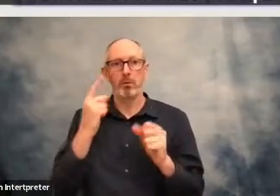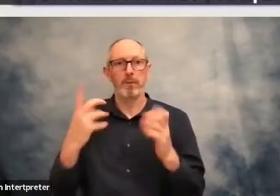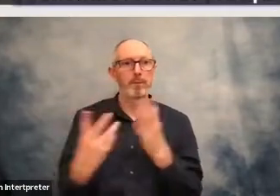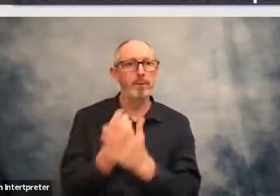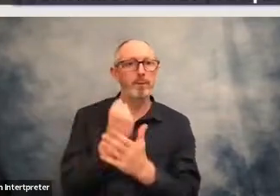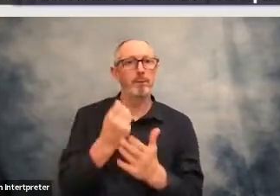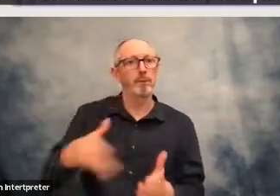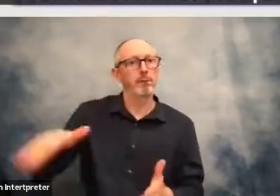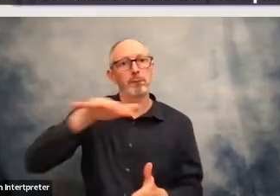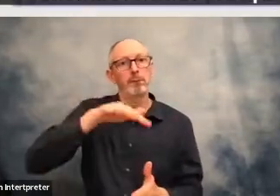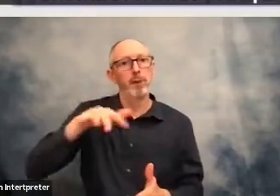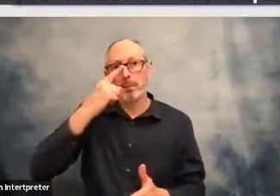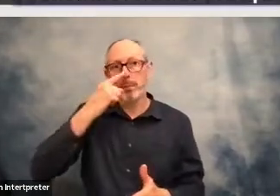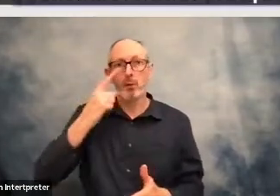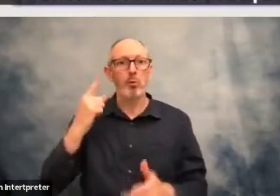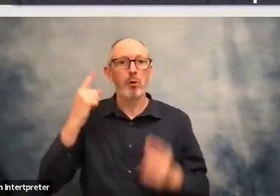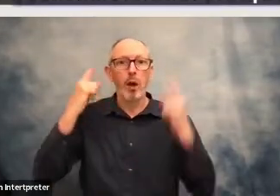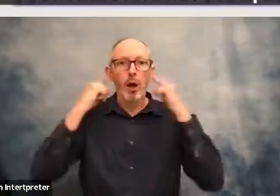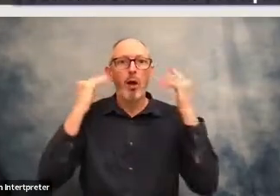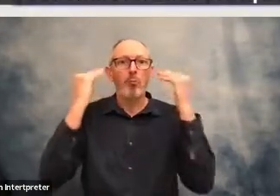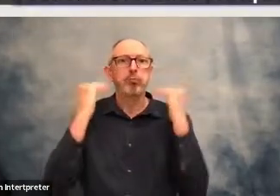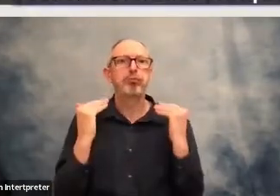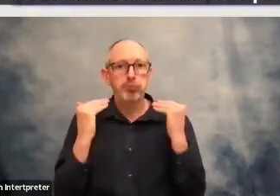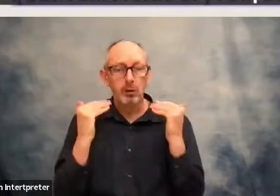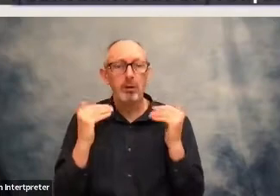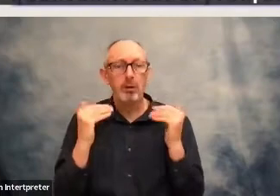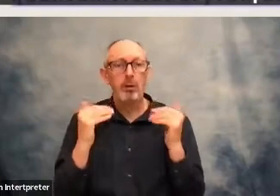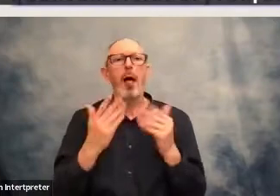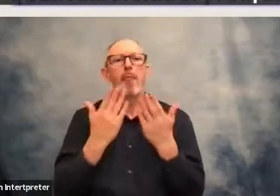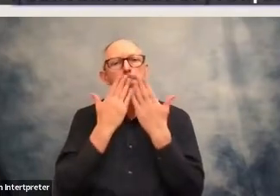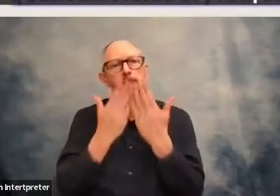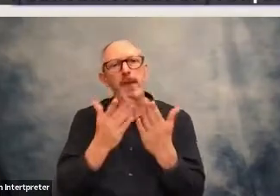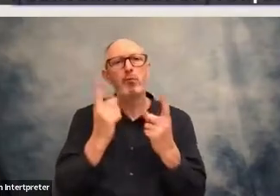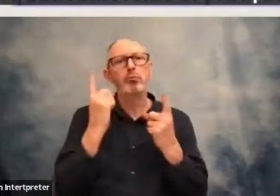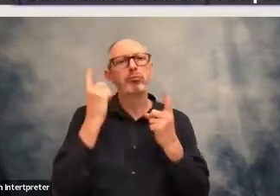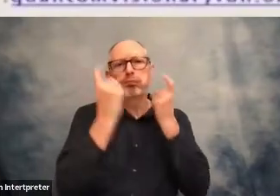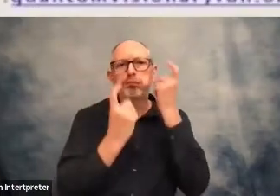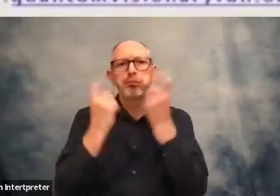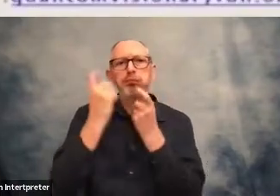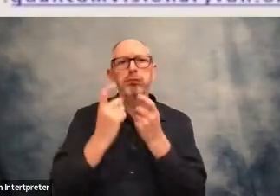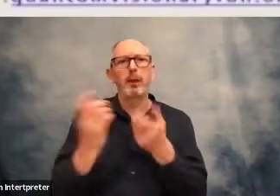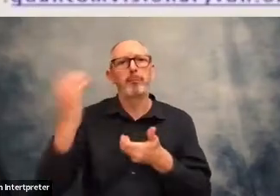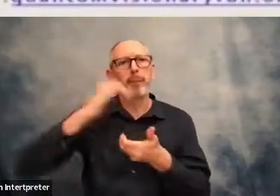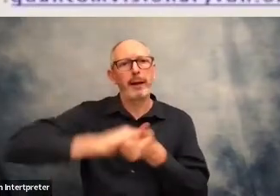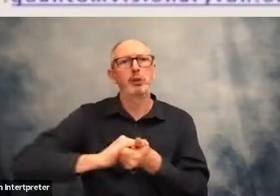hard of hearing population. Thank you for your consideration and partnership.